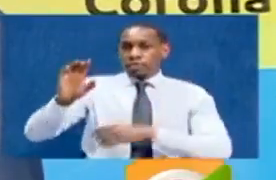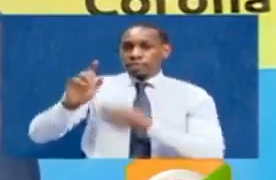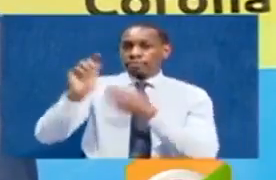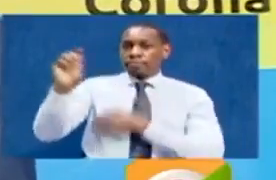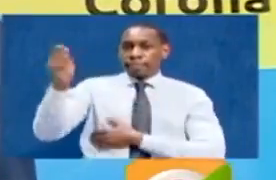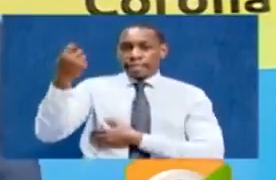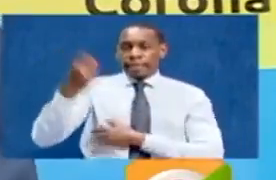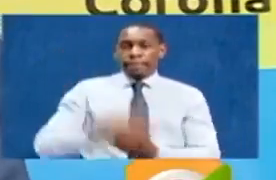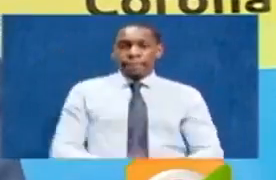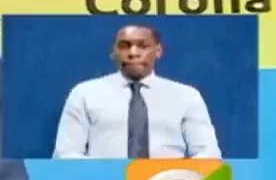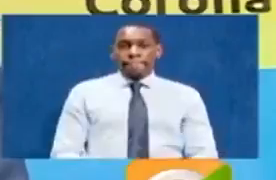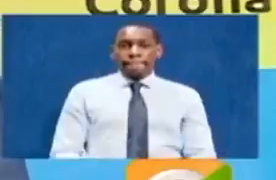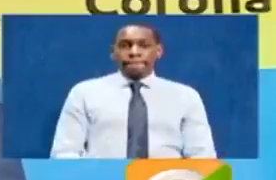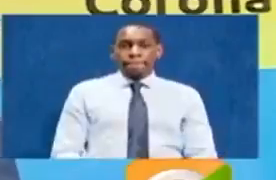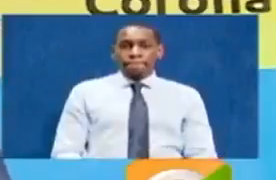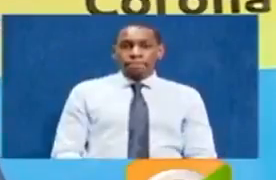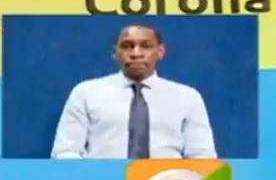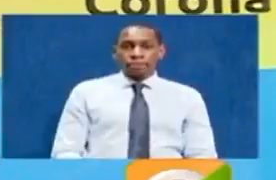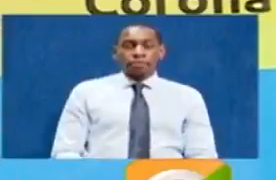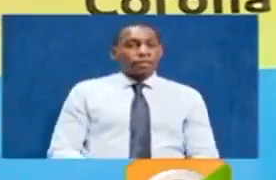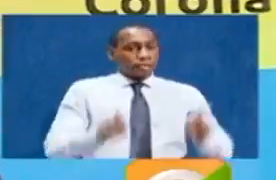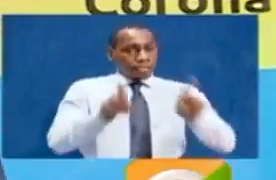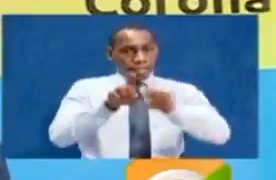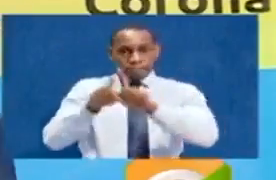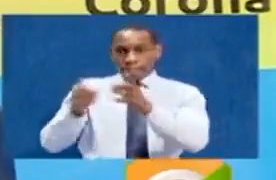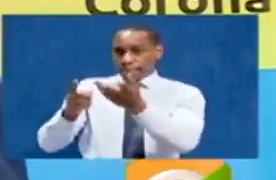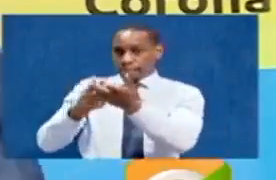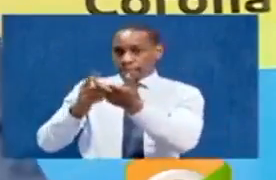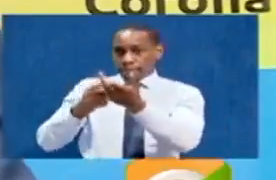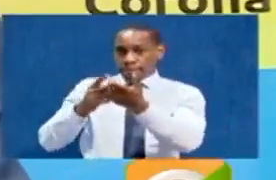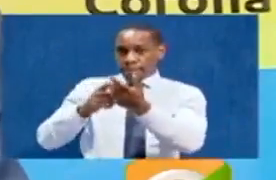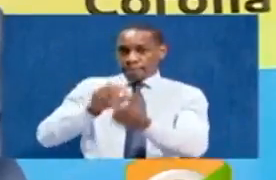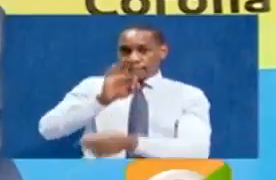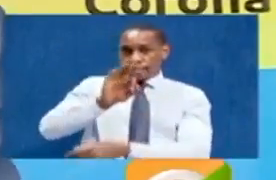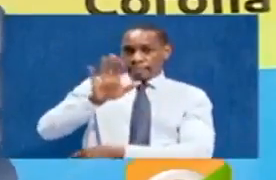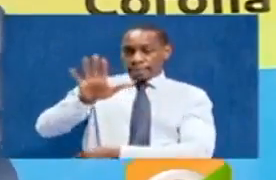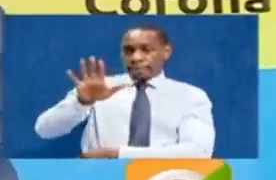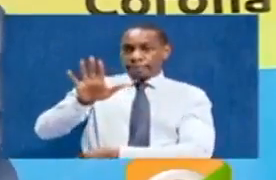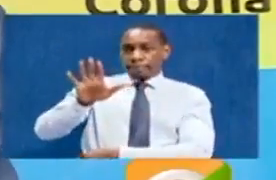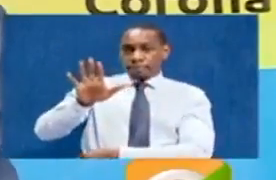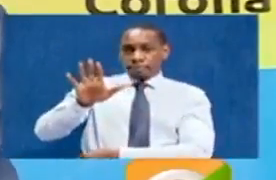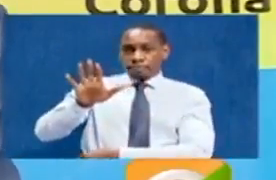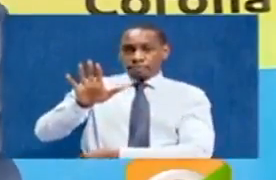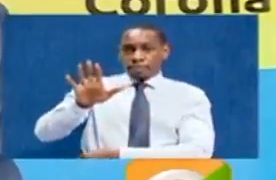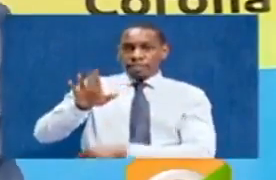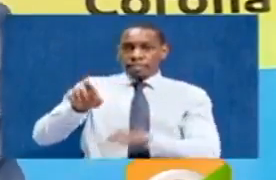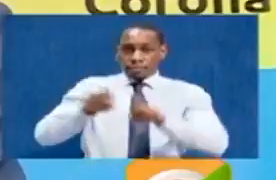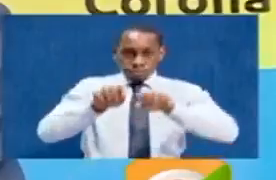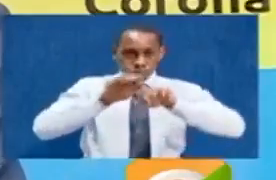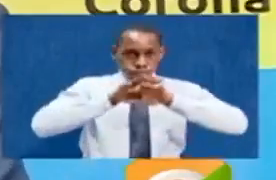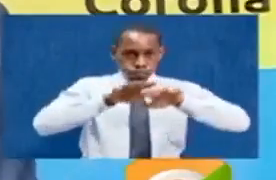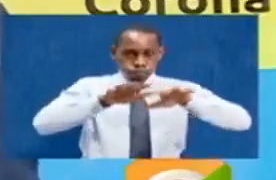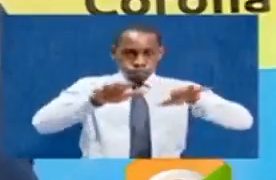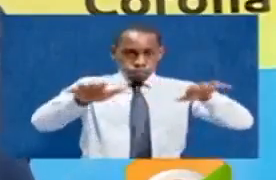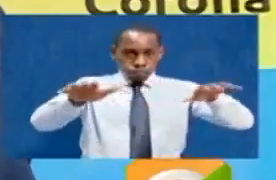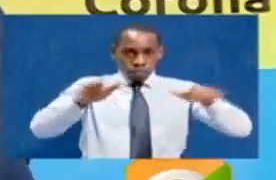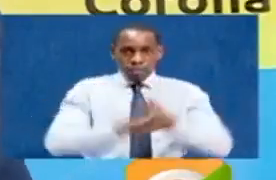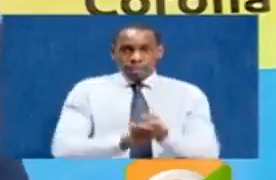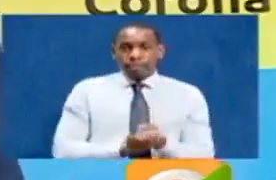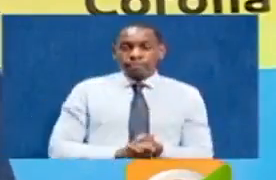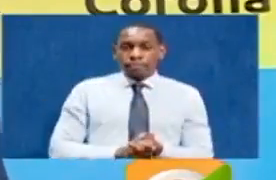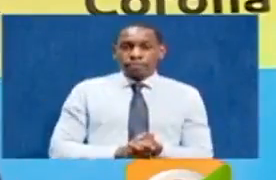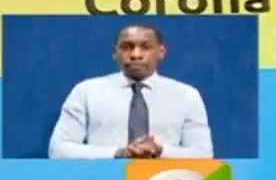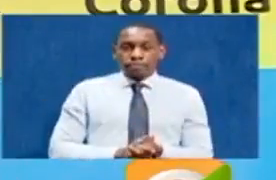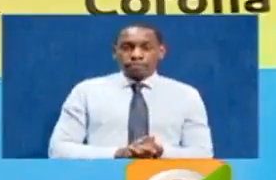country. And out of these, within those 35, we have grown now into